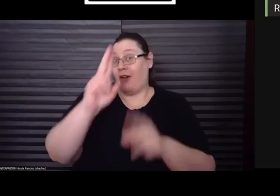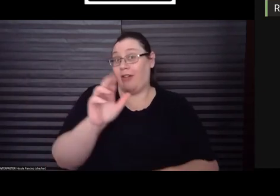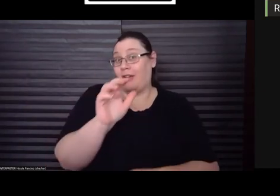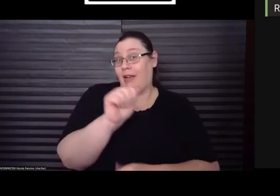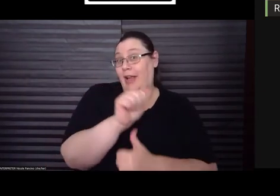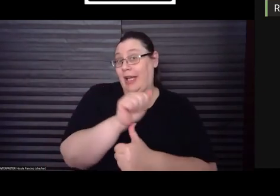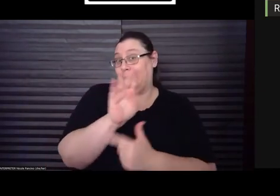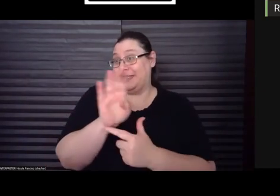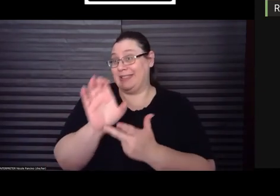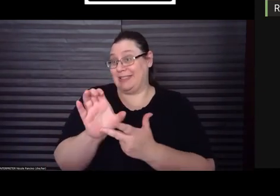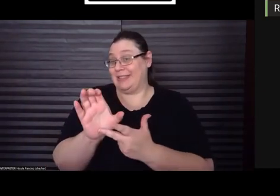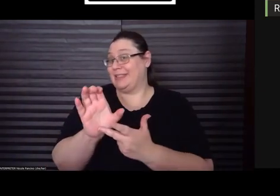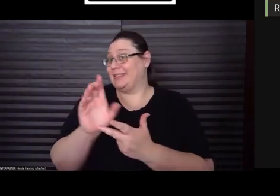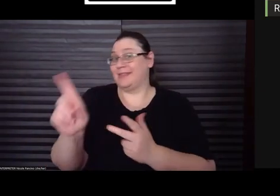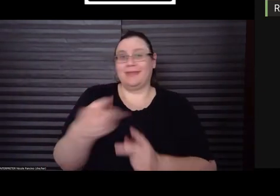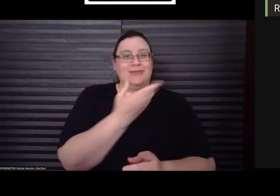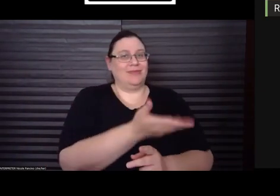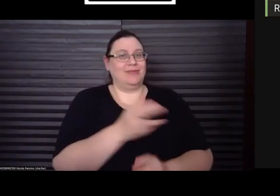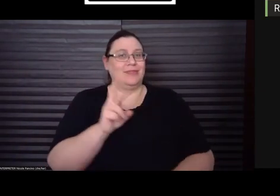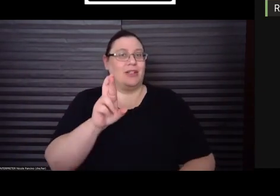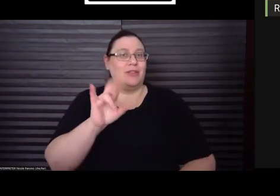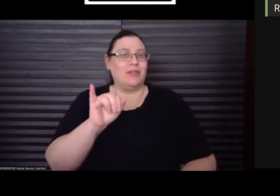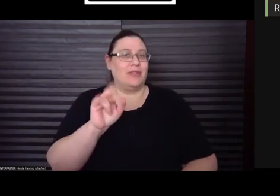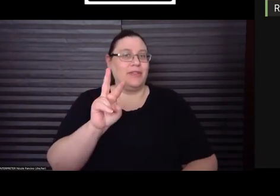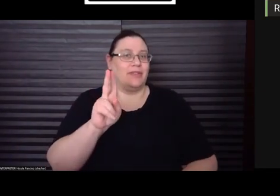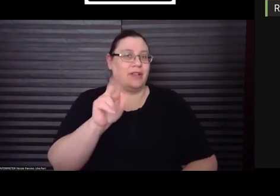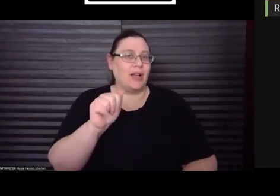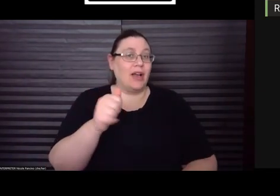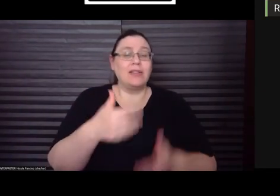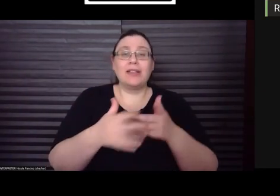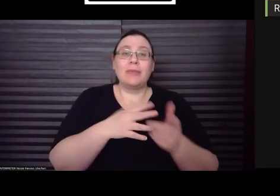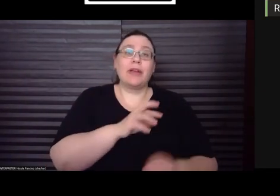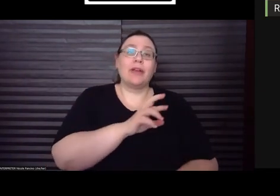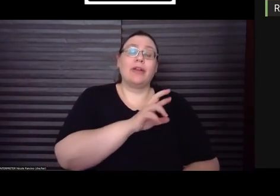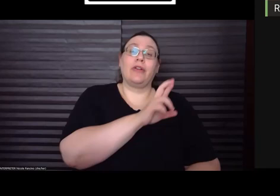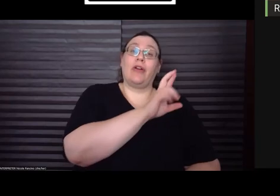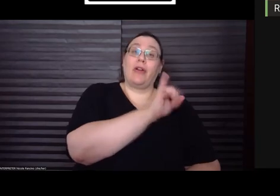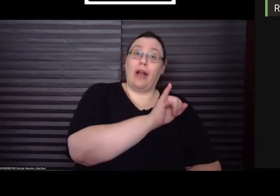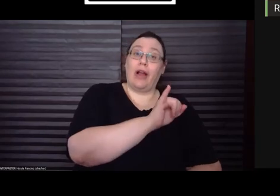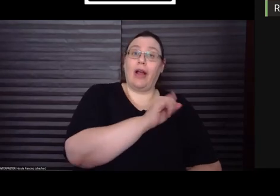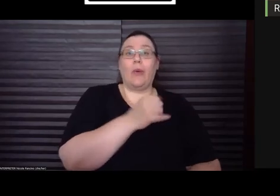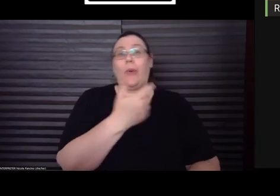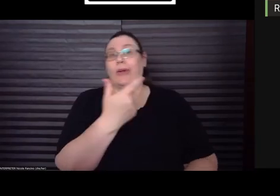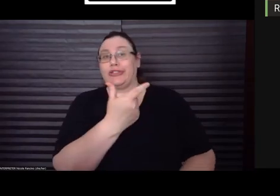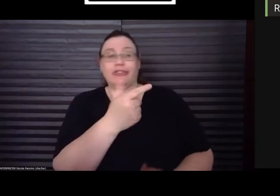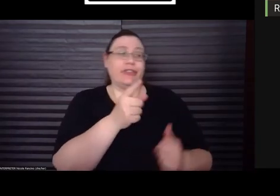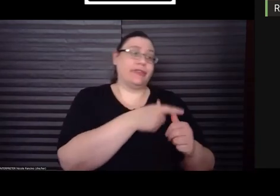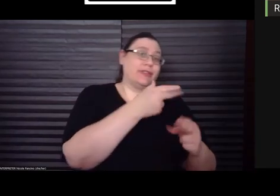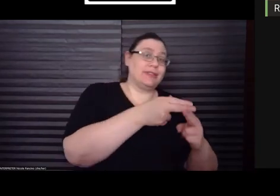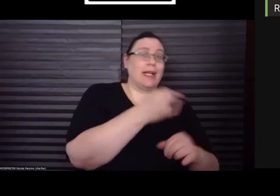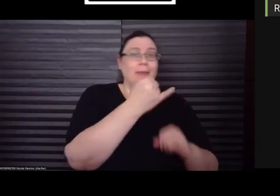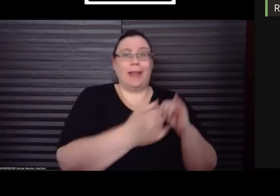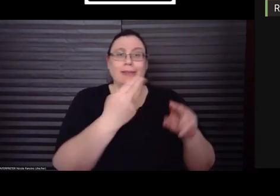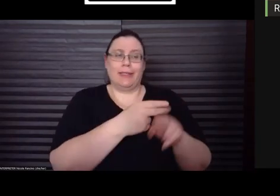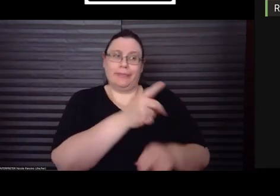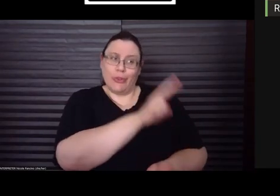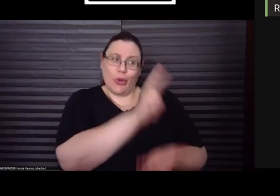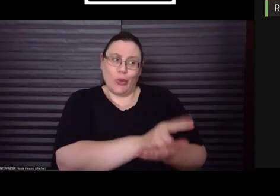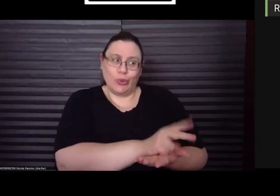alphabetical preference, we're going to go with Rivka, because whether we go first name or last name, you still lose and have to go first. You get the short